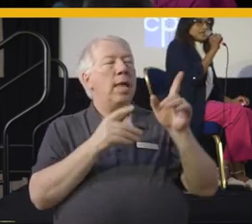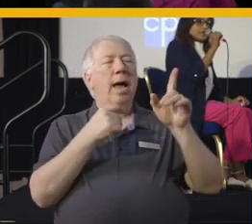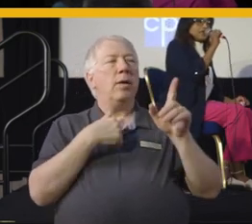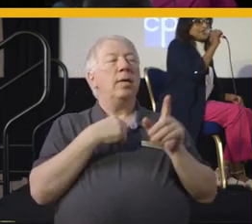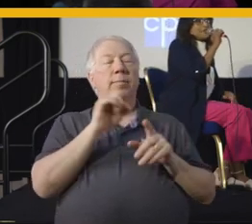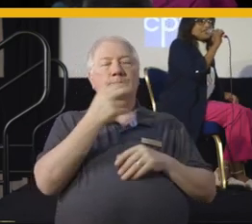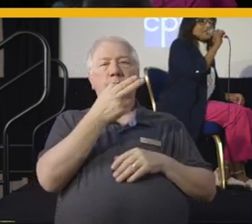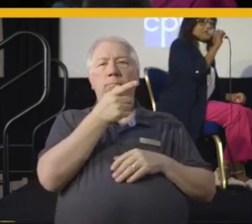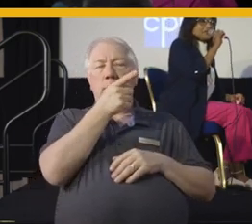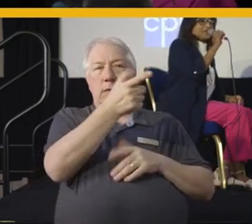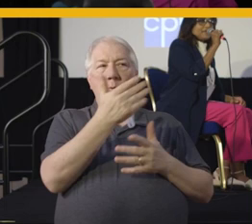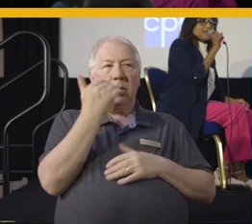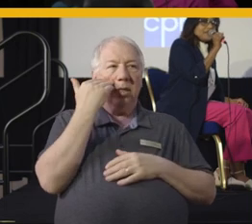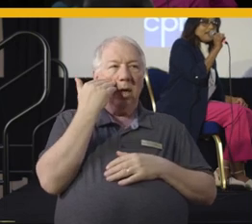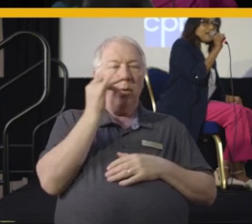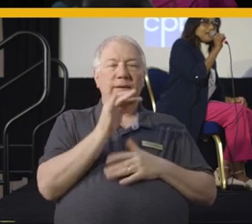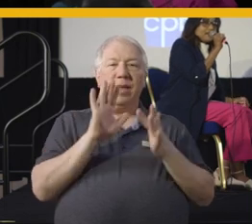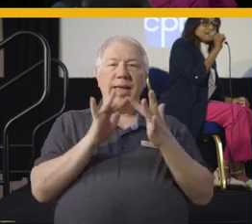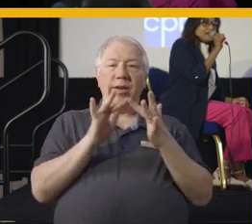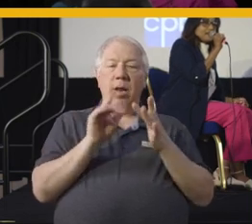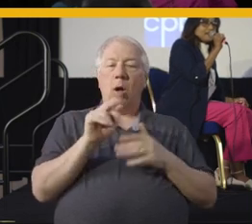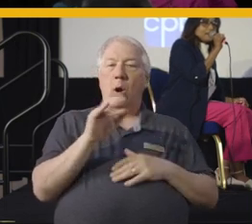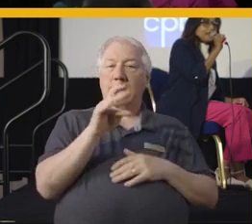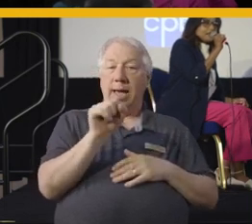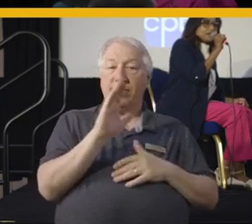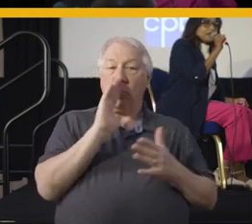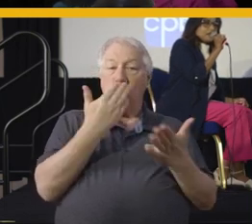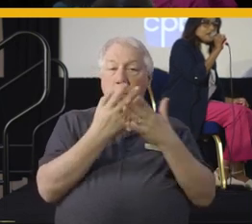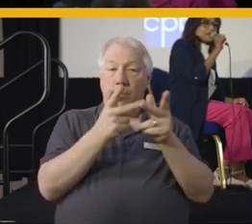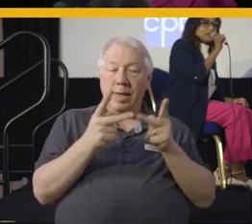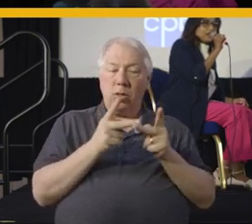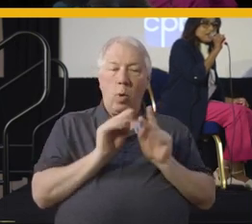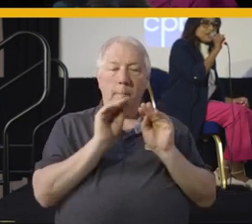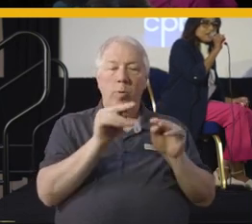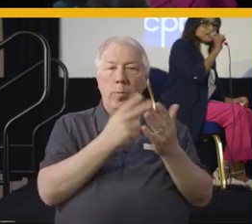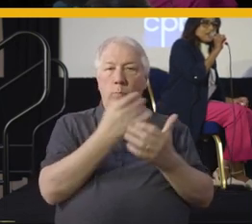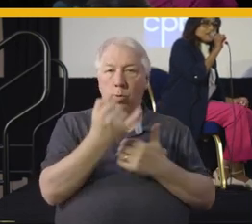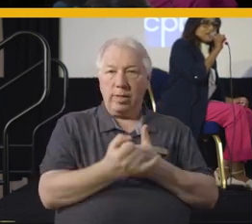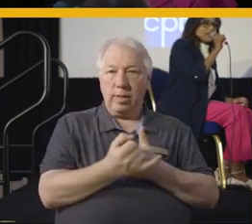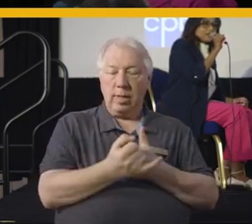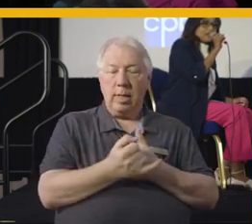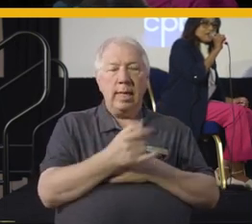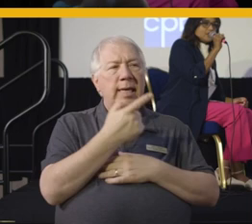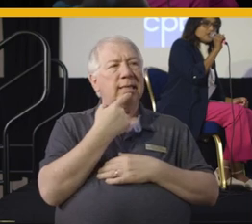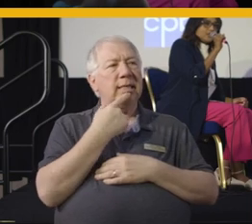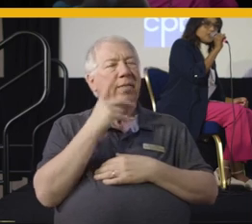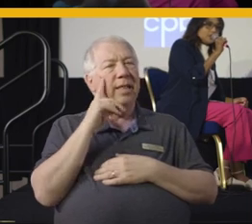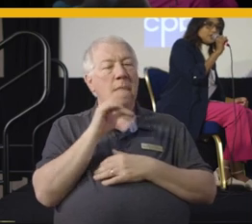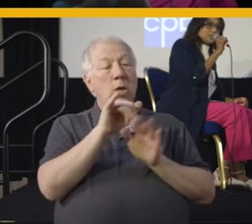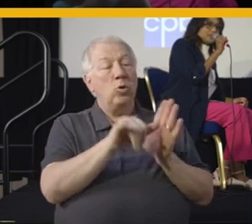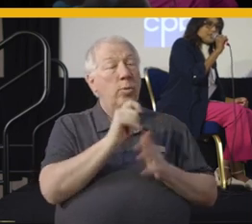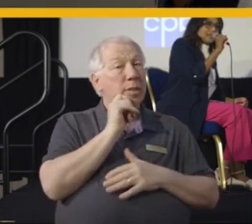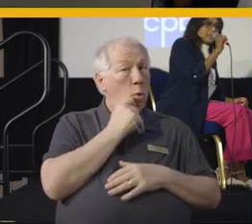Yes, she wants to know if Internet Archives is a good place where she can put her project. She says she thinks YouTube